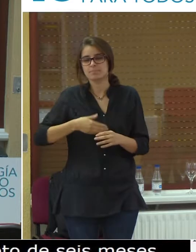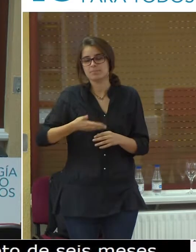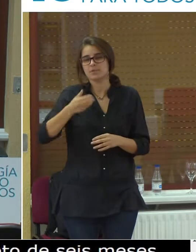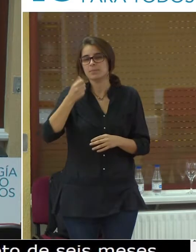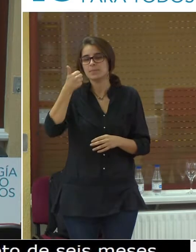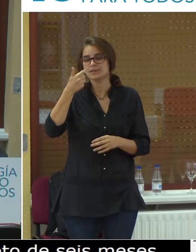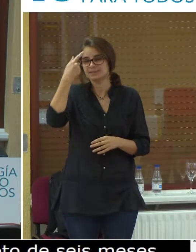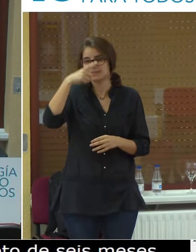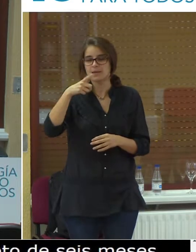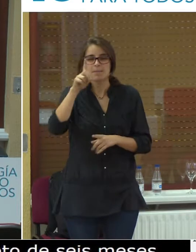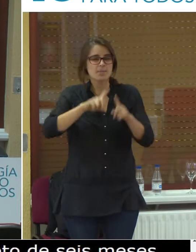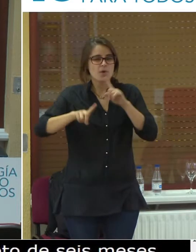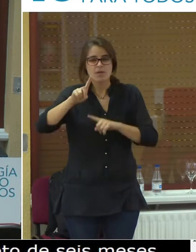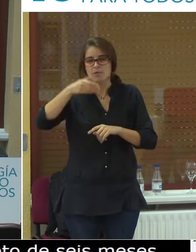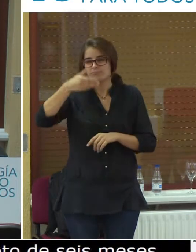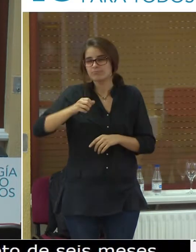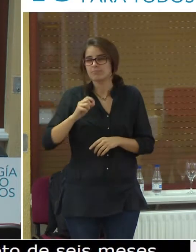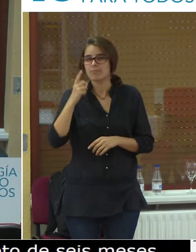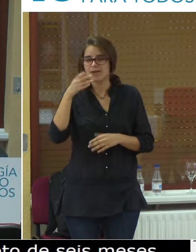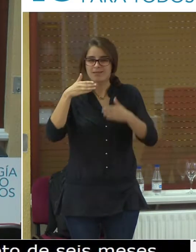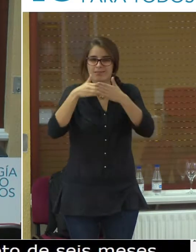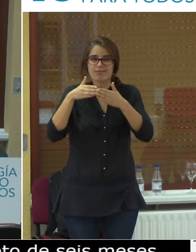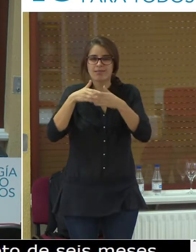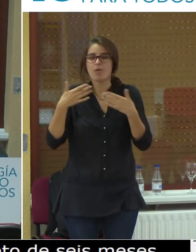was the greatest hurdle you encountered